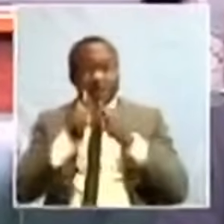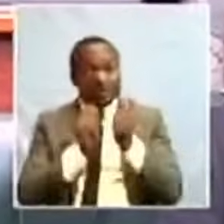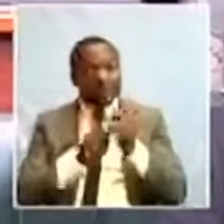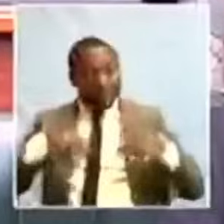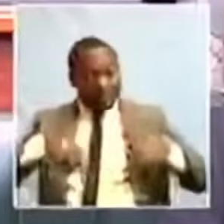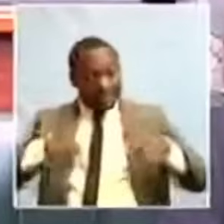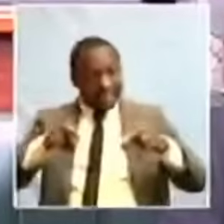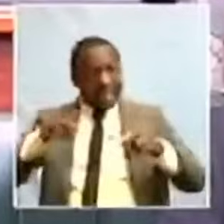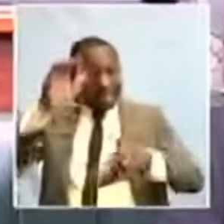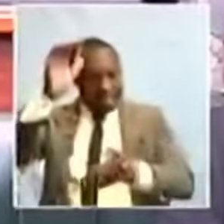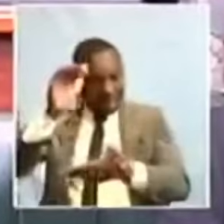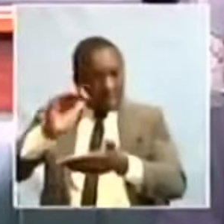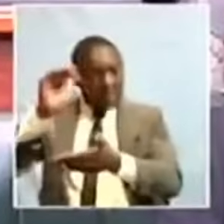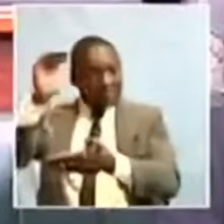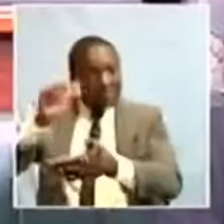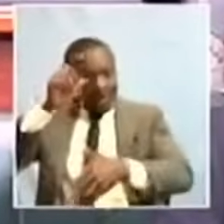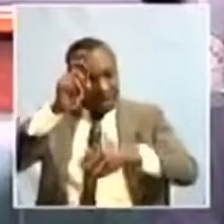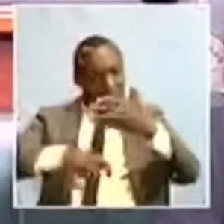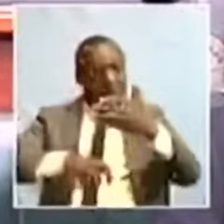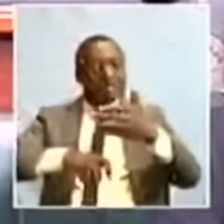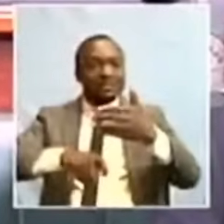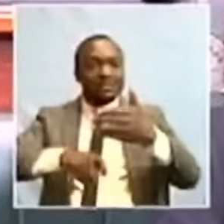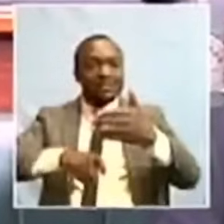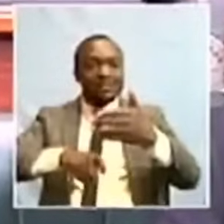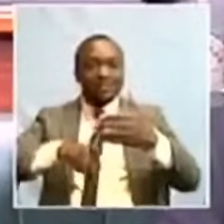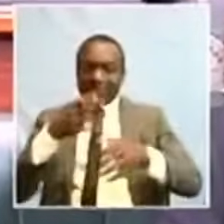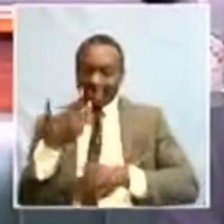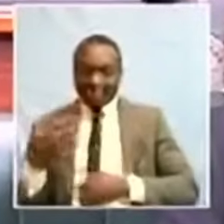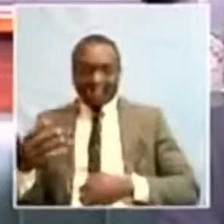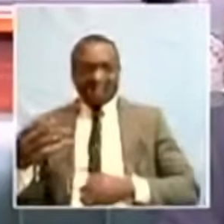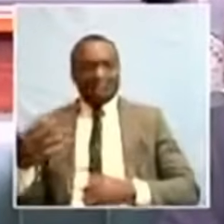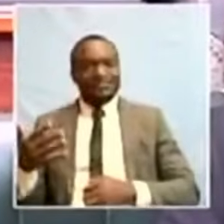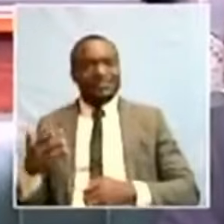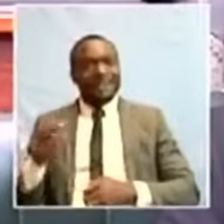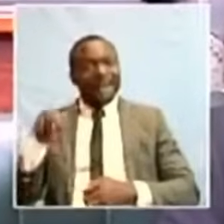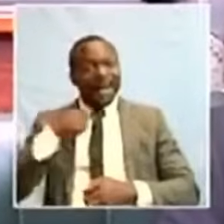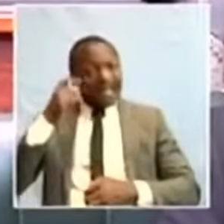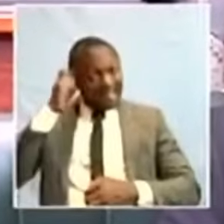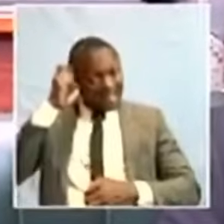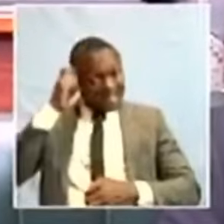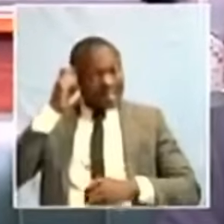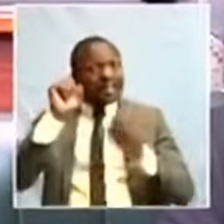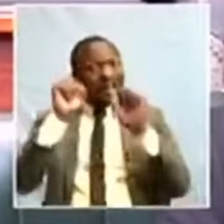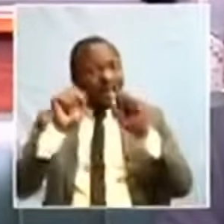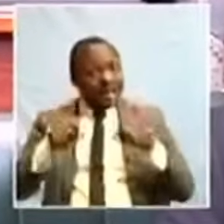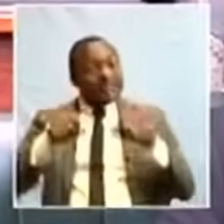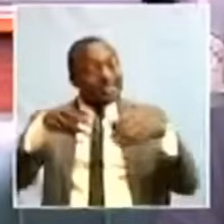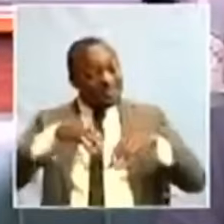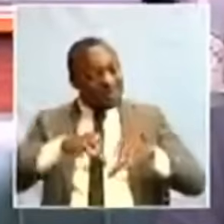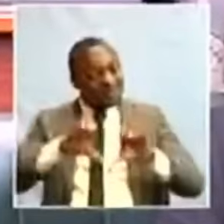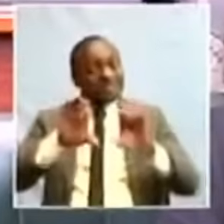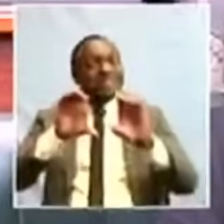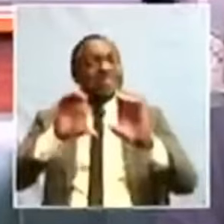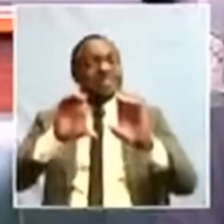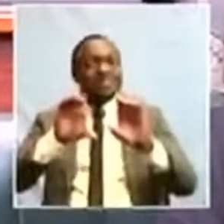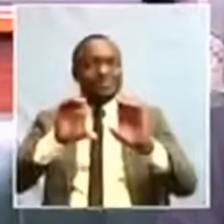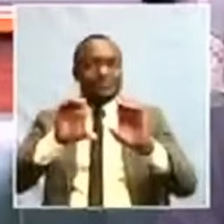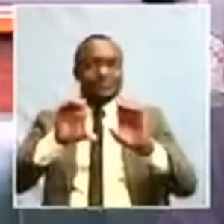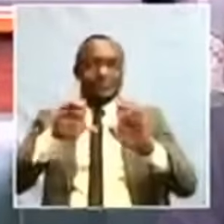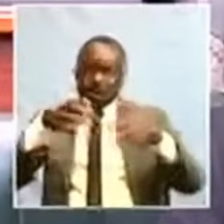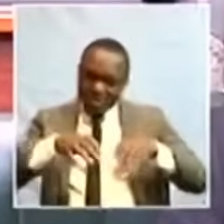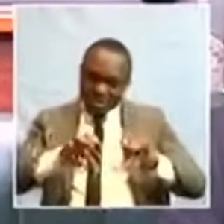it is reduction on the cost of living. I think I can go on